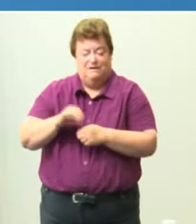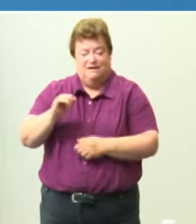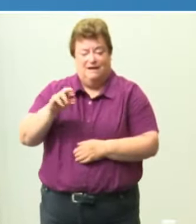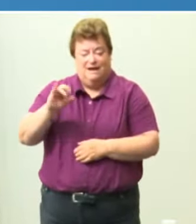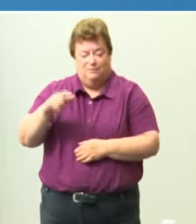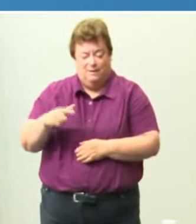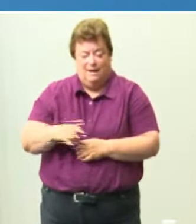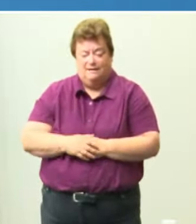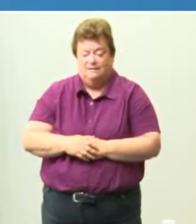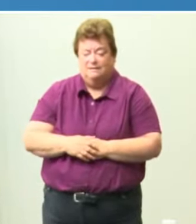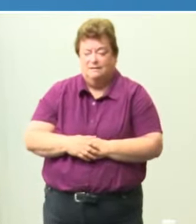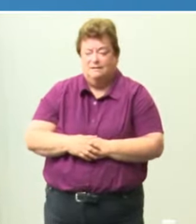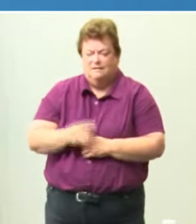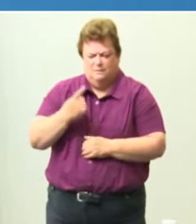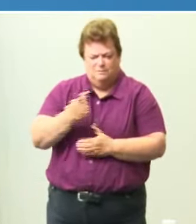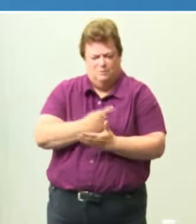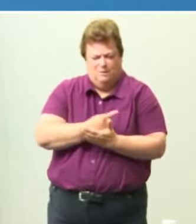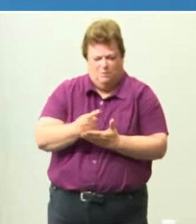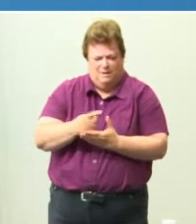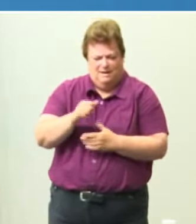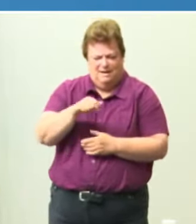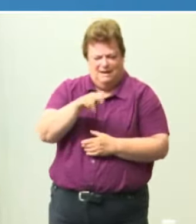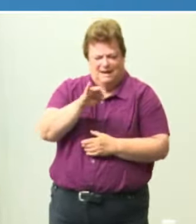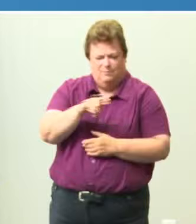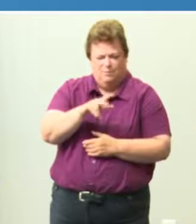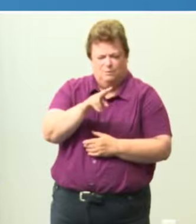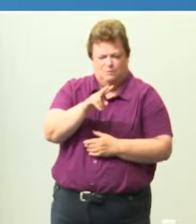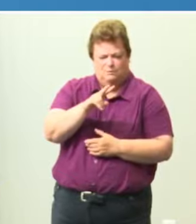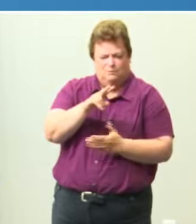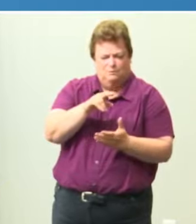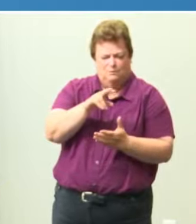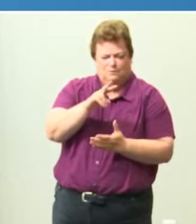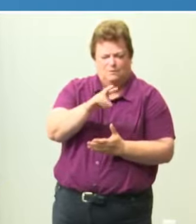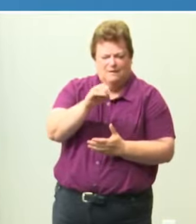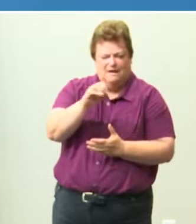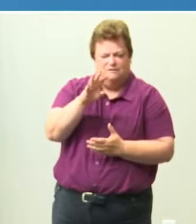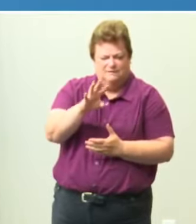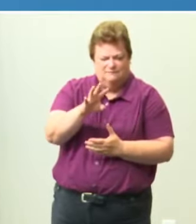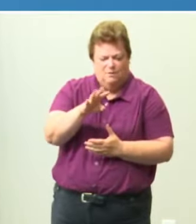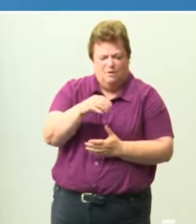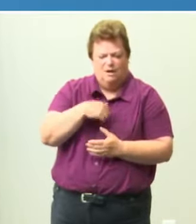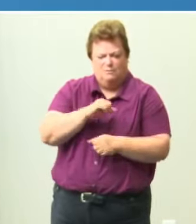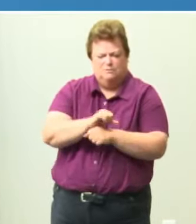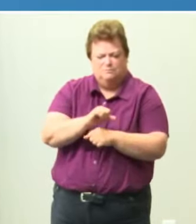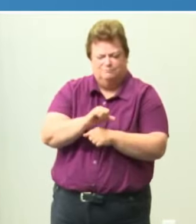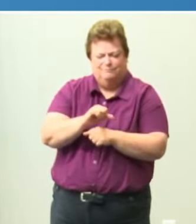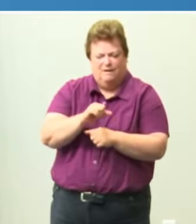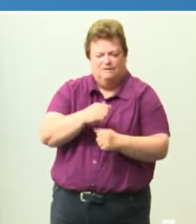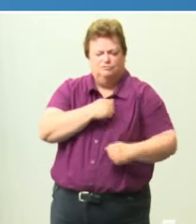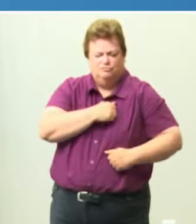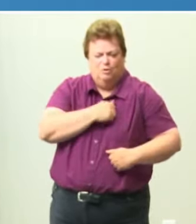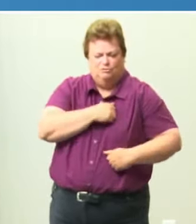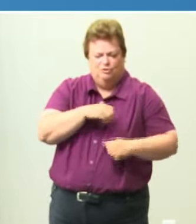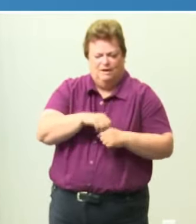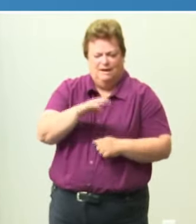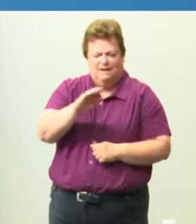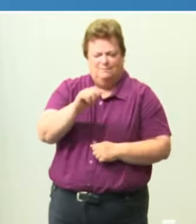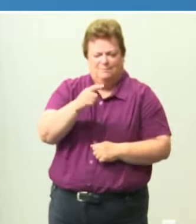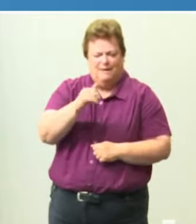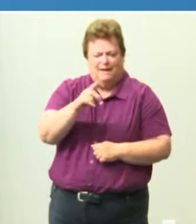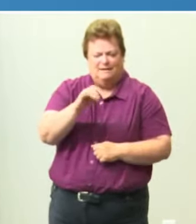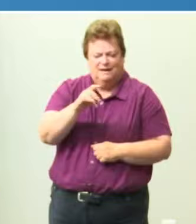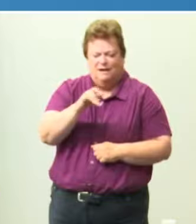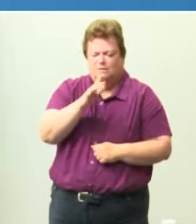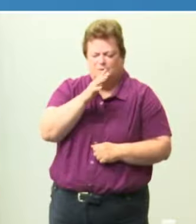there was a week in April of 2004 where I was in a small area south of Baghdad, where it was